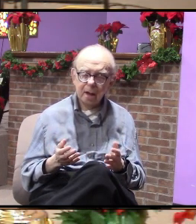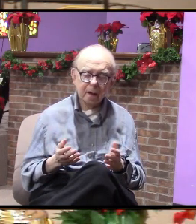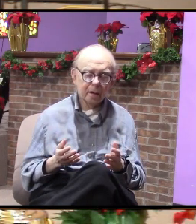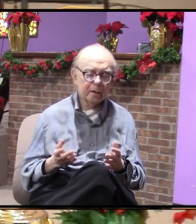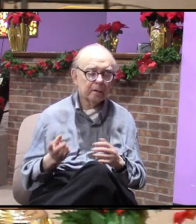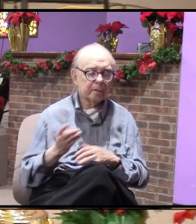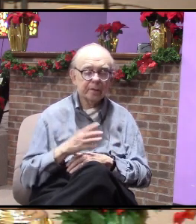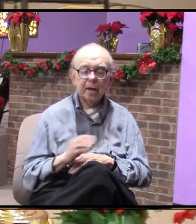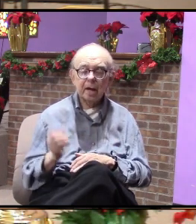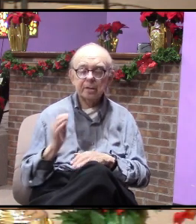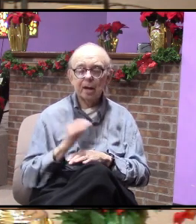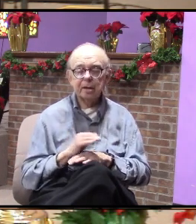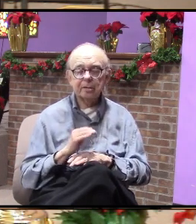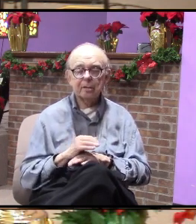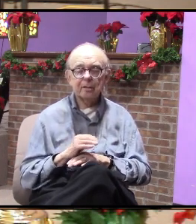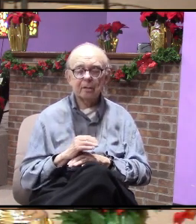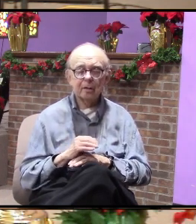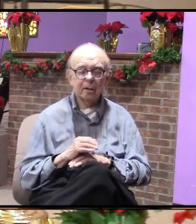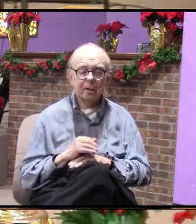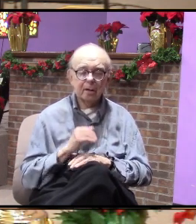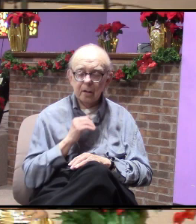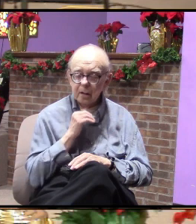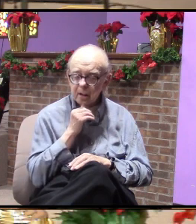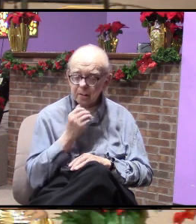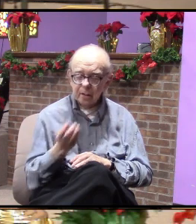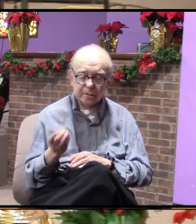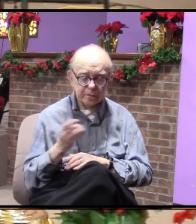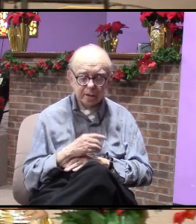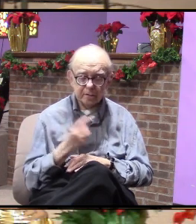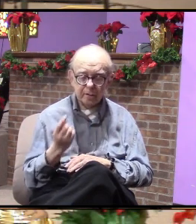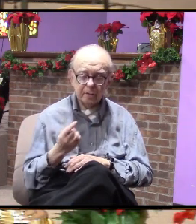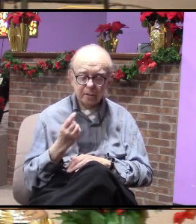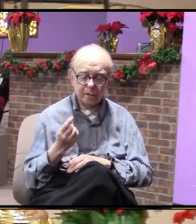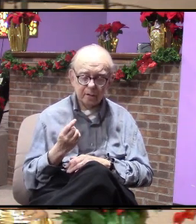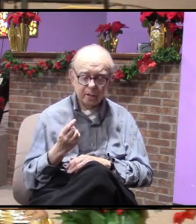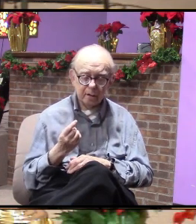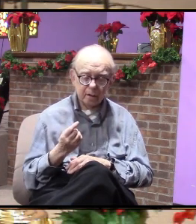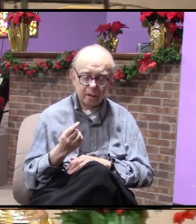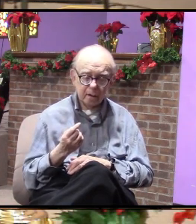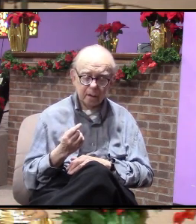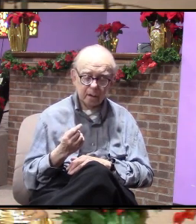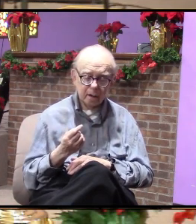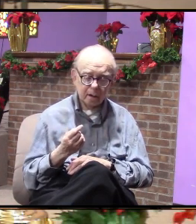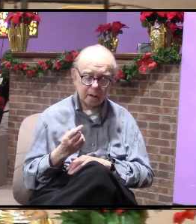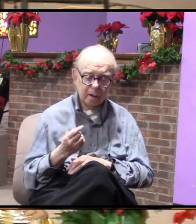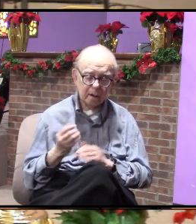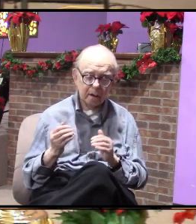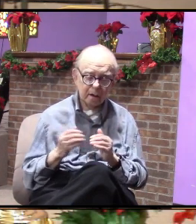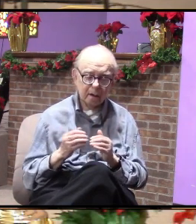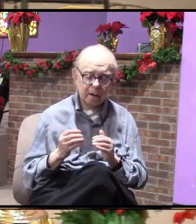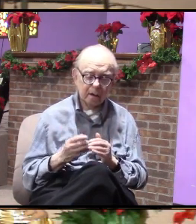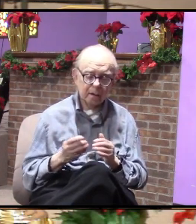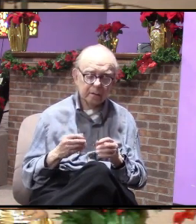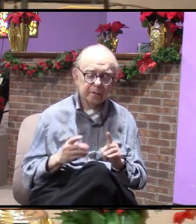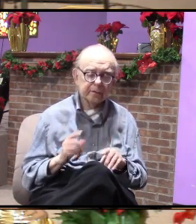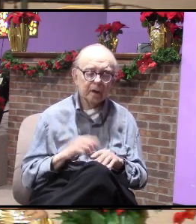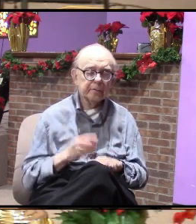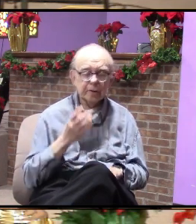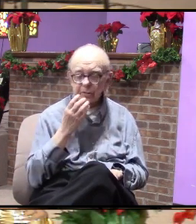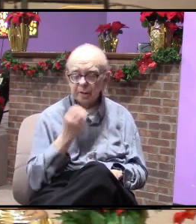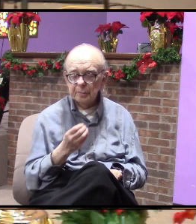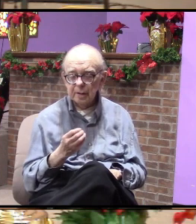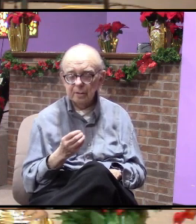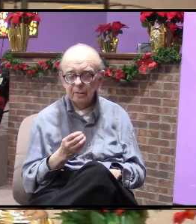Day and night. Not just during the daytime, guys and gals. Even while you're sleeping.